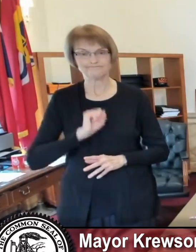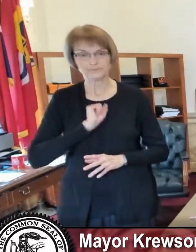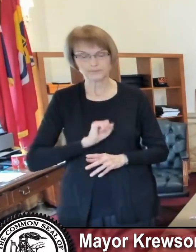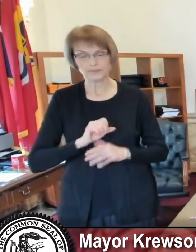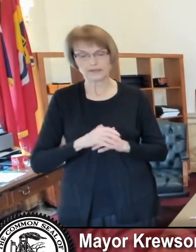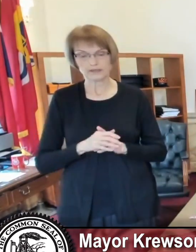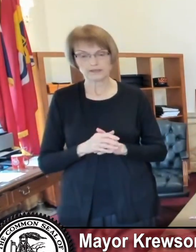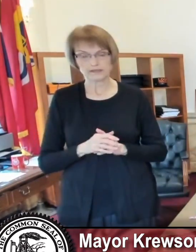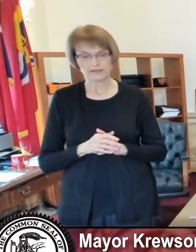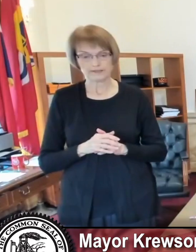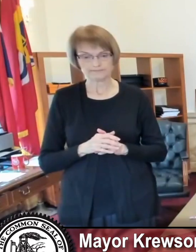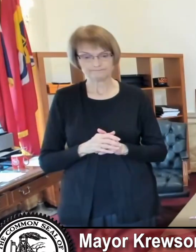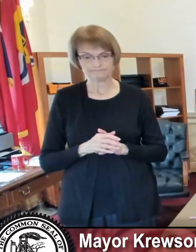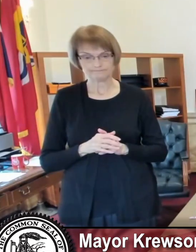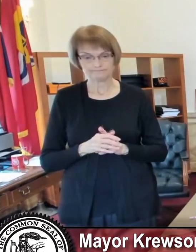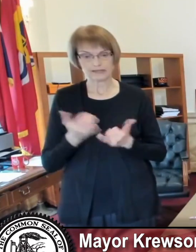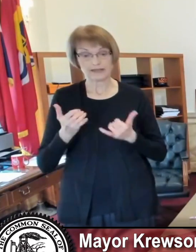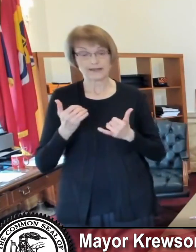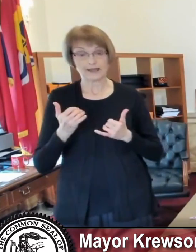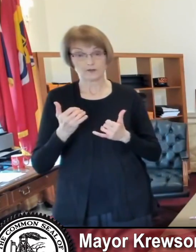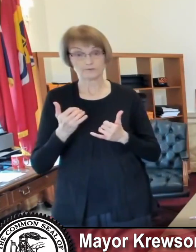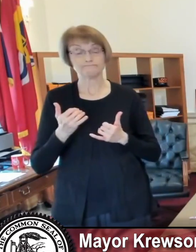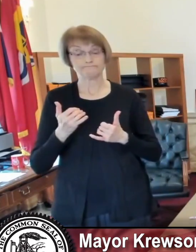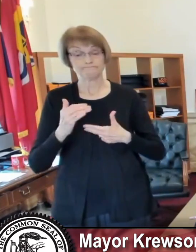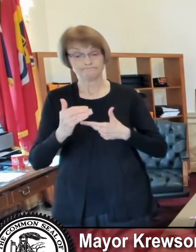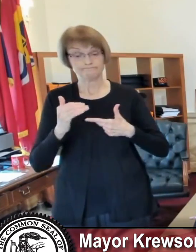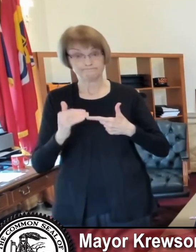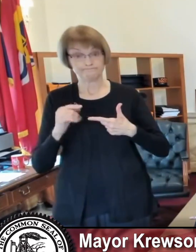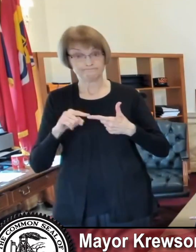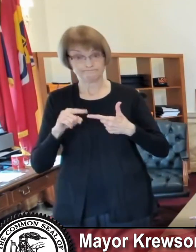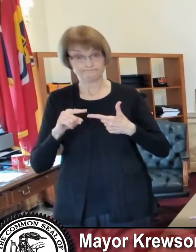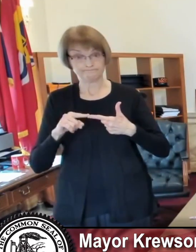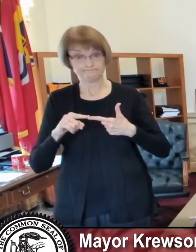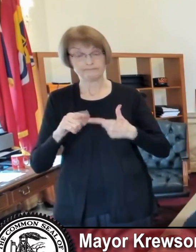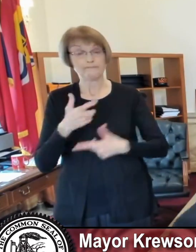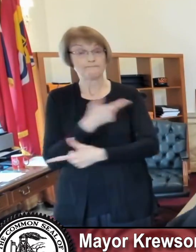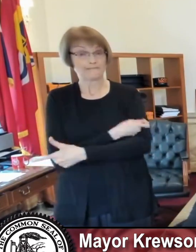With regard to vaccinations,